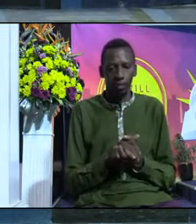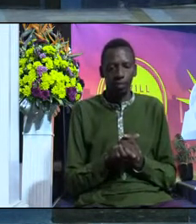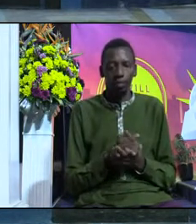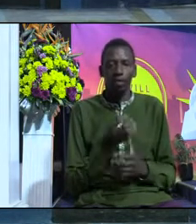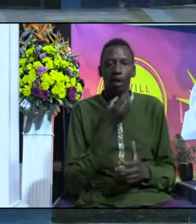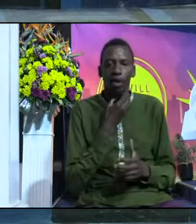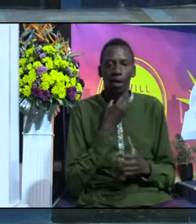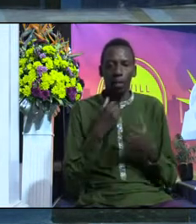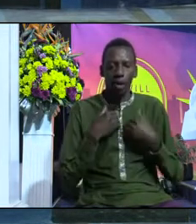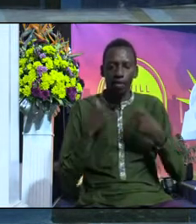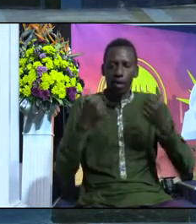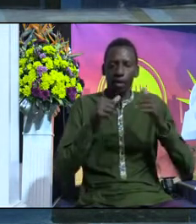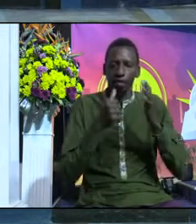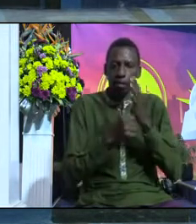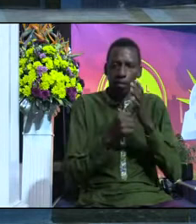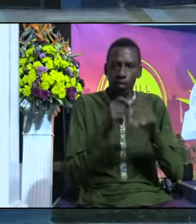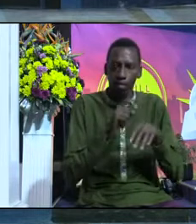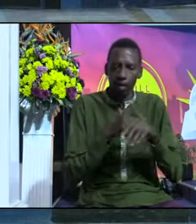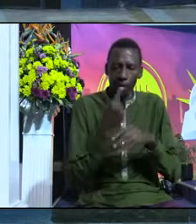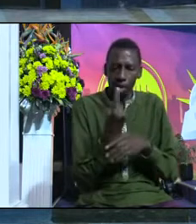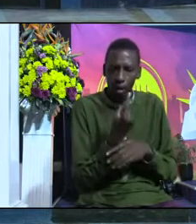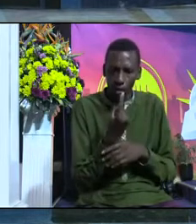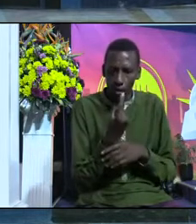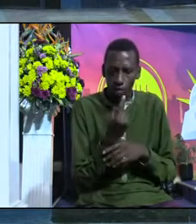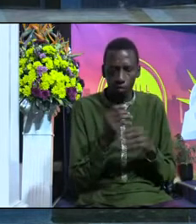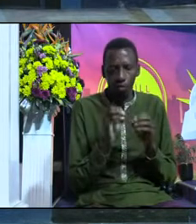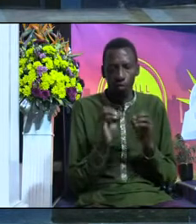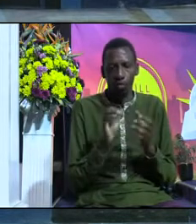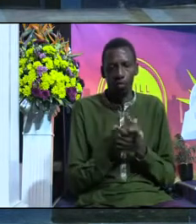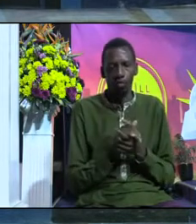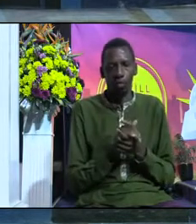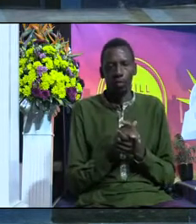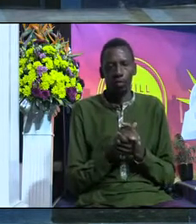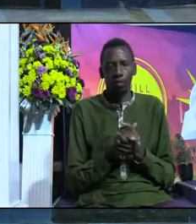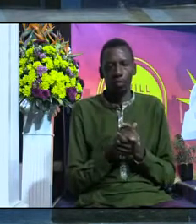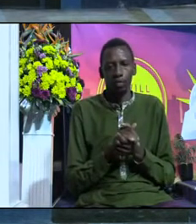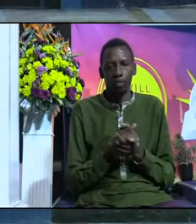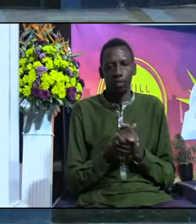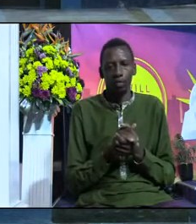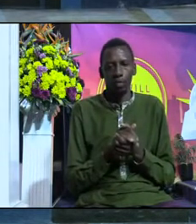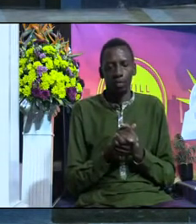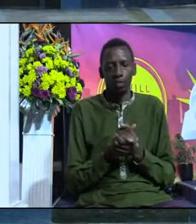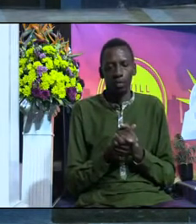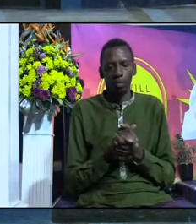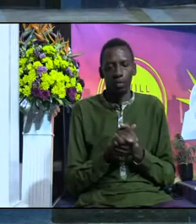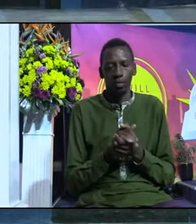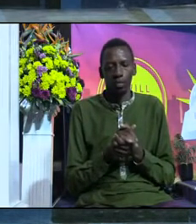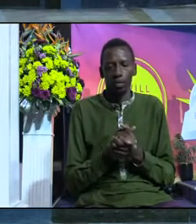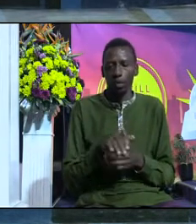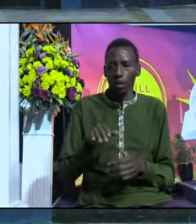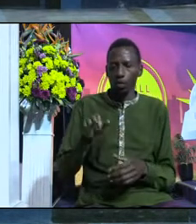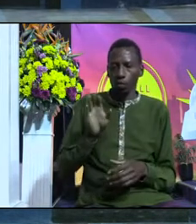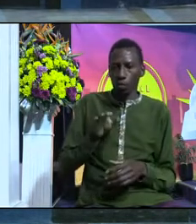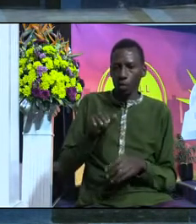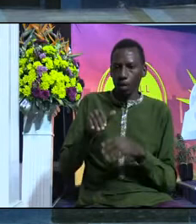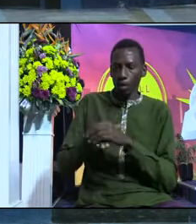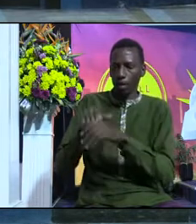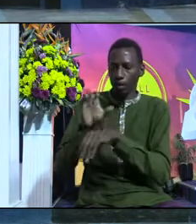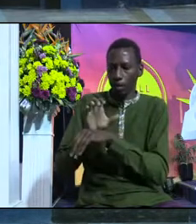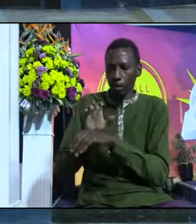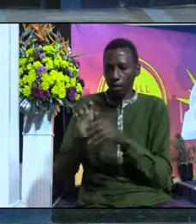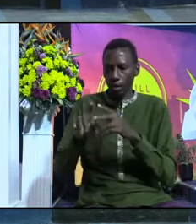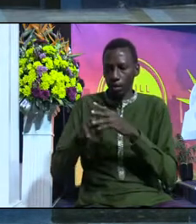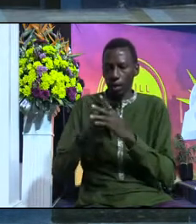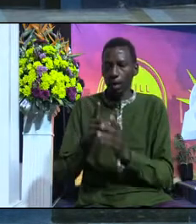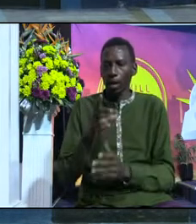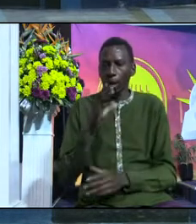And the sisters in the congregation started getting quiet. But